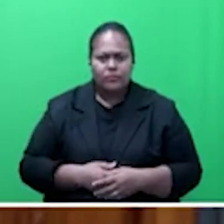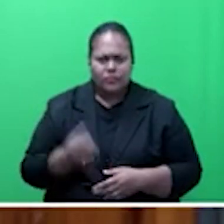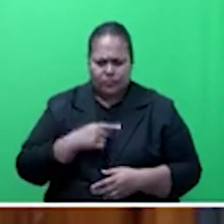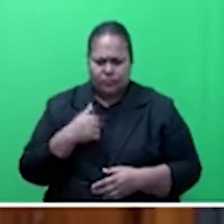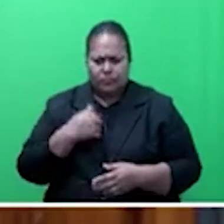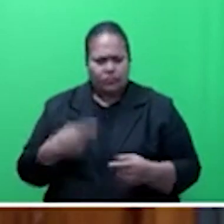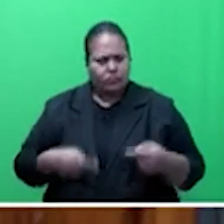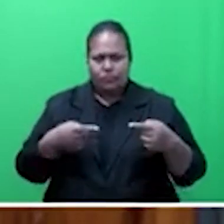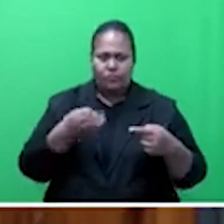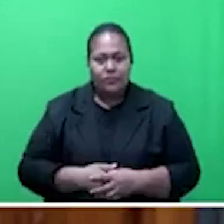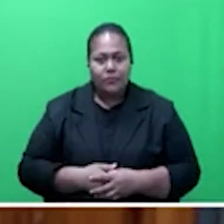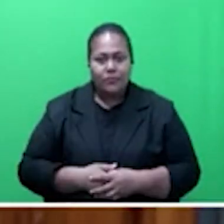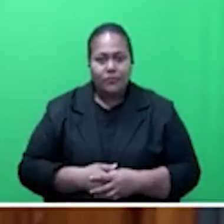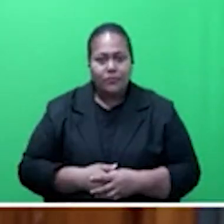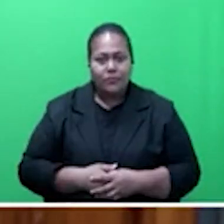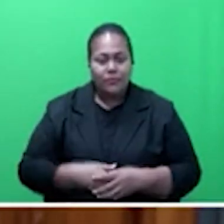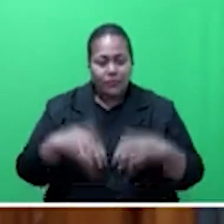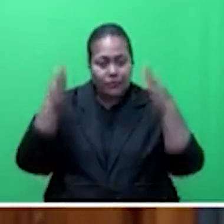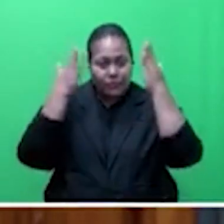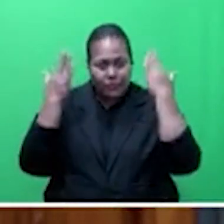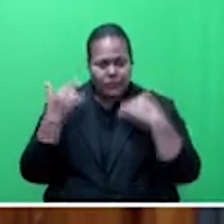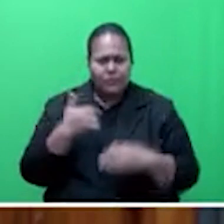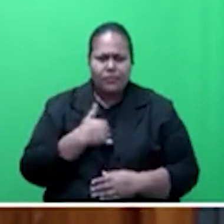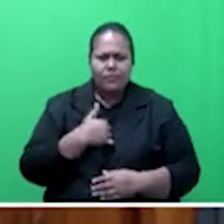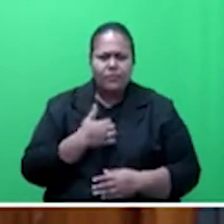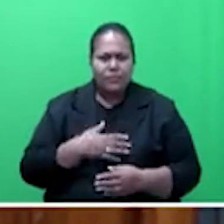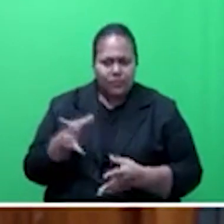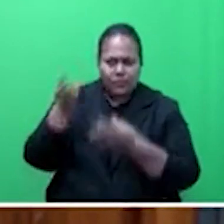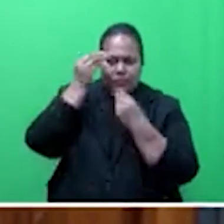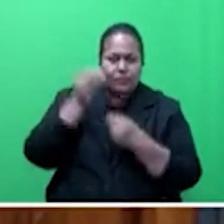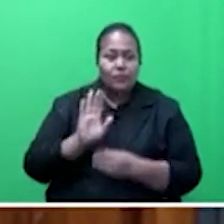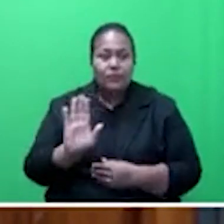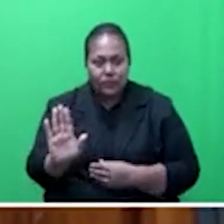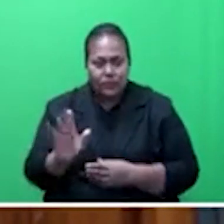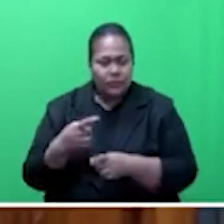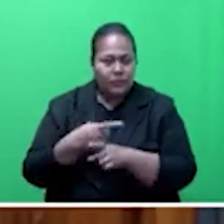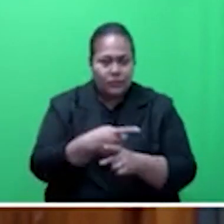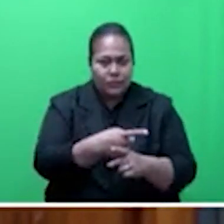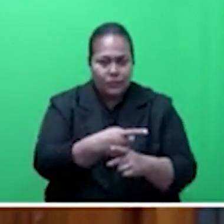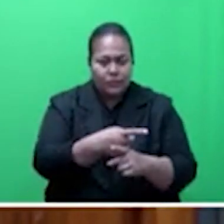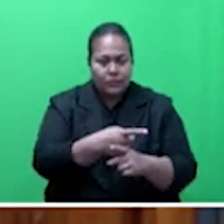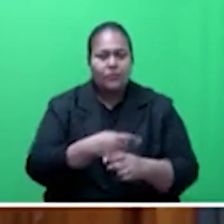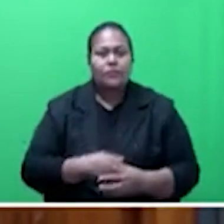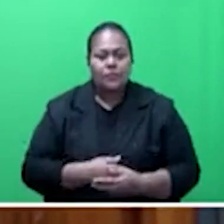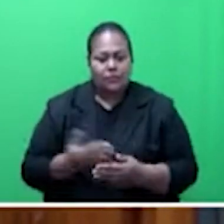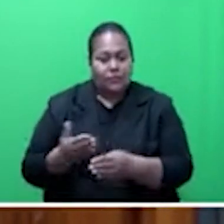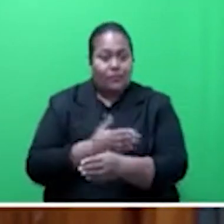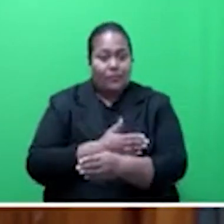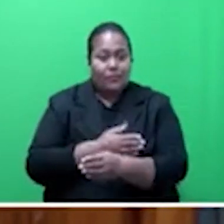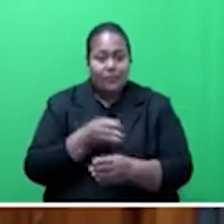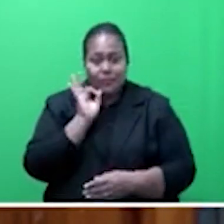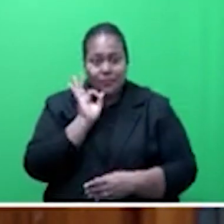Order 51. Speaker, I take my guidance on your ruling earlier before we left in terms of